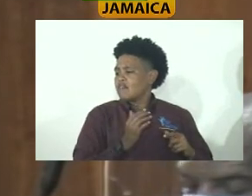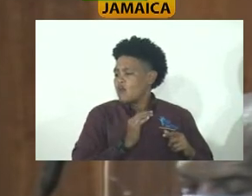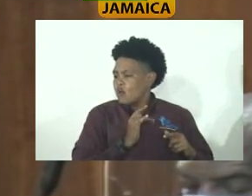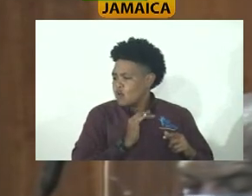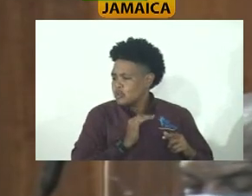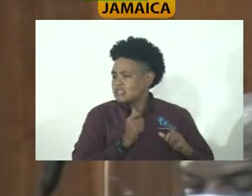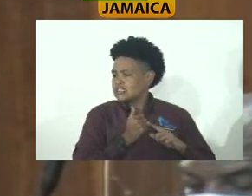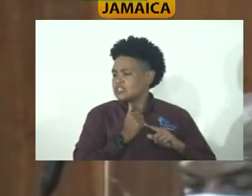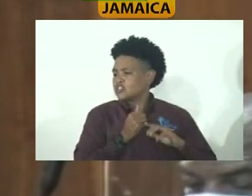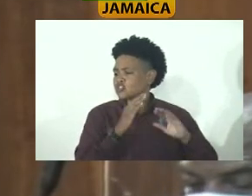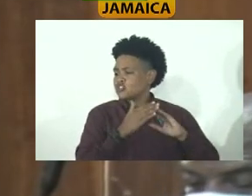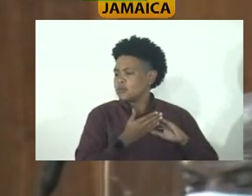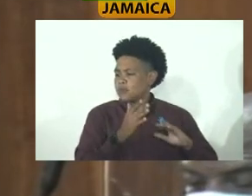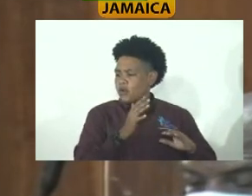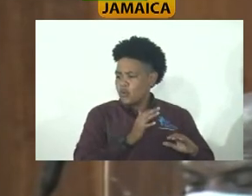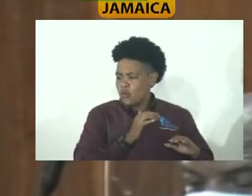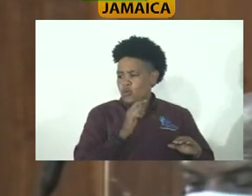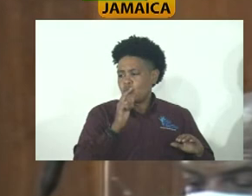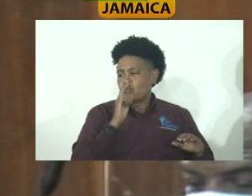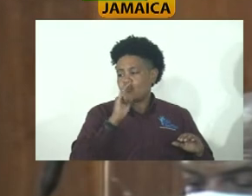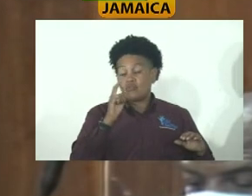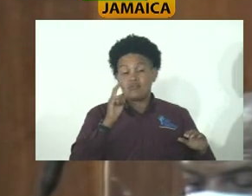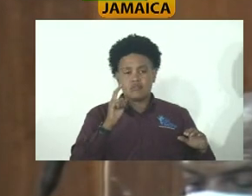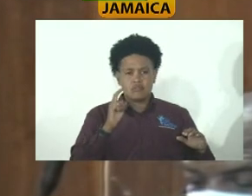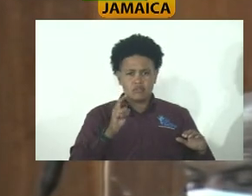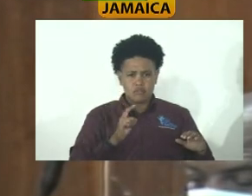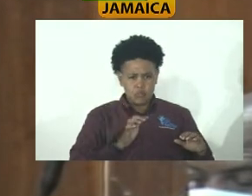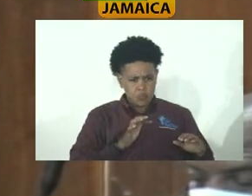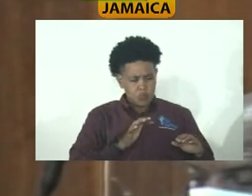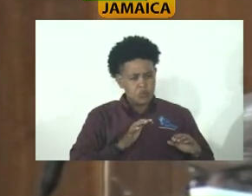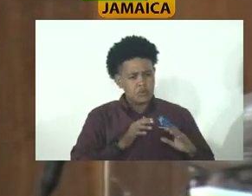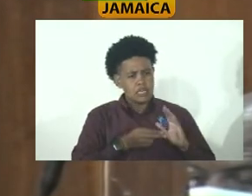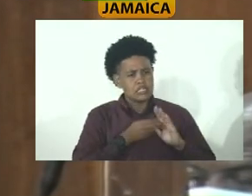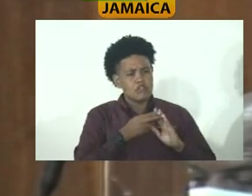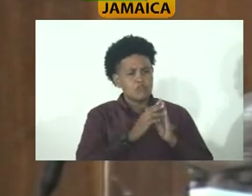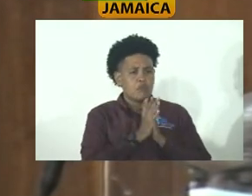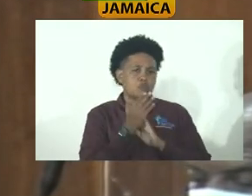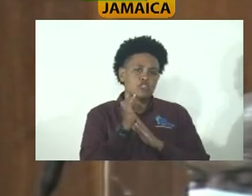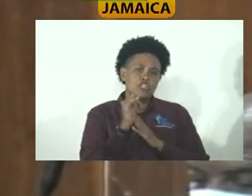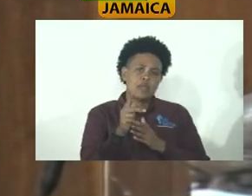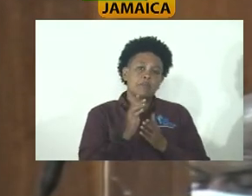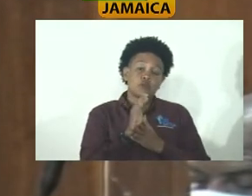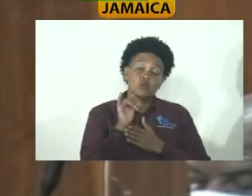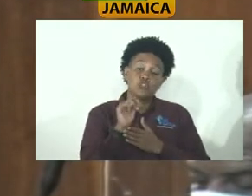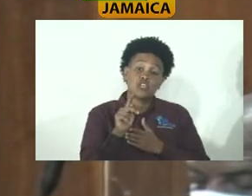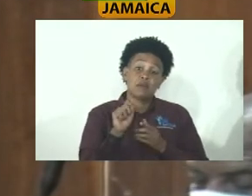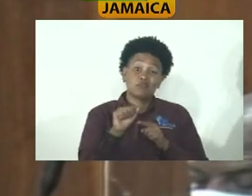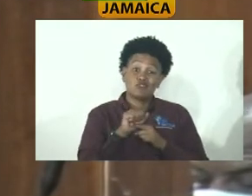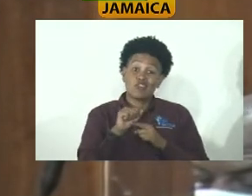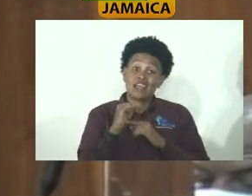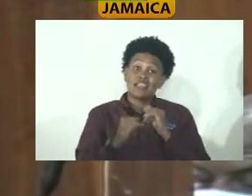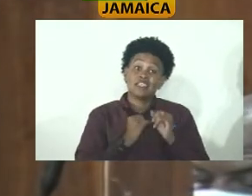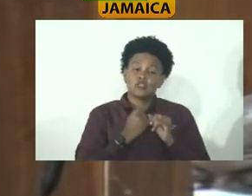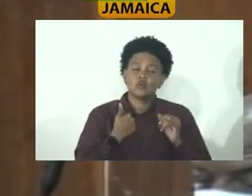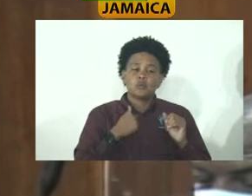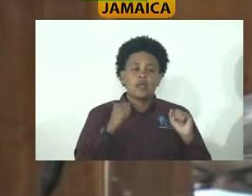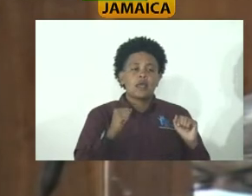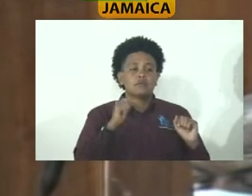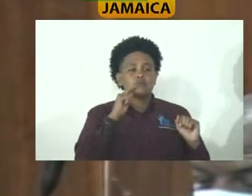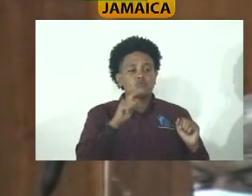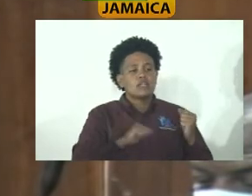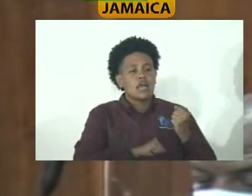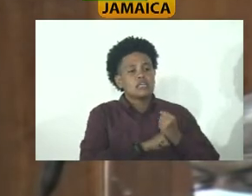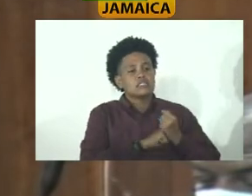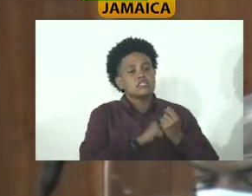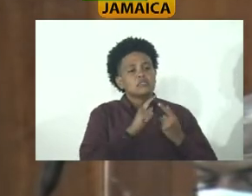integrity to become a justice of the peace and through the justice training institute we have been able to assist and